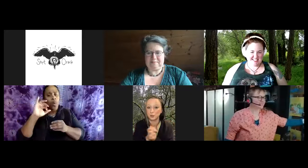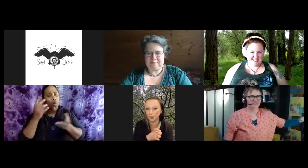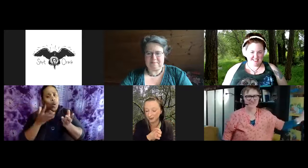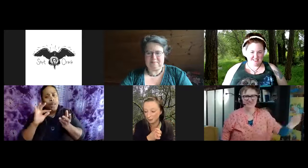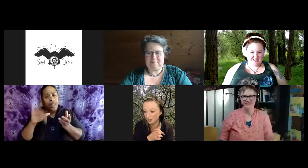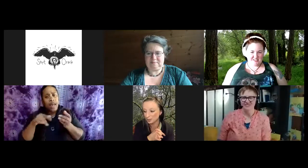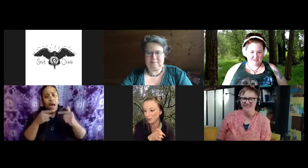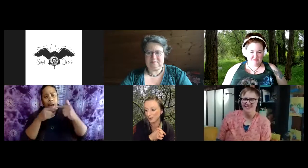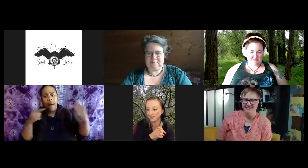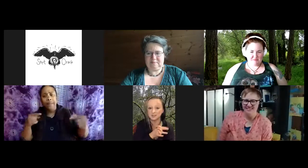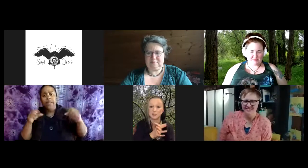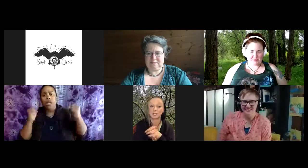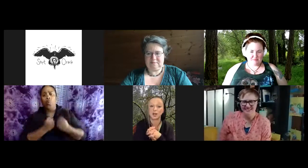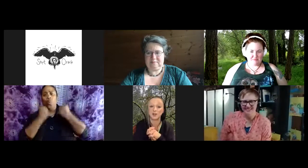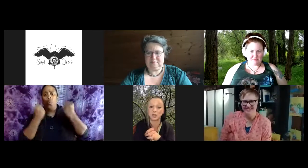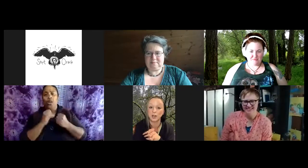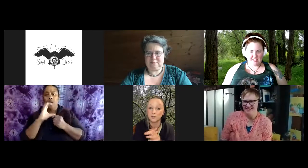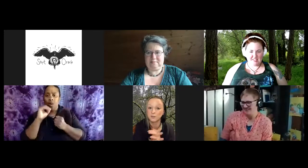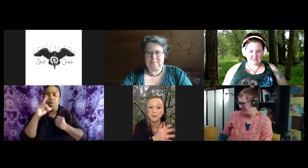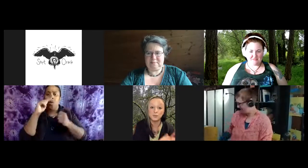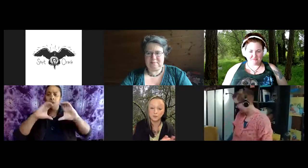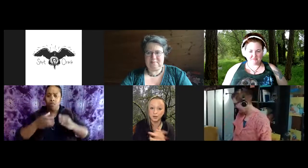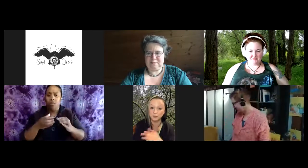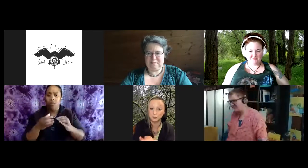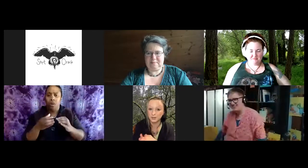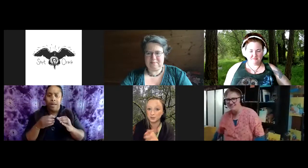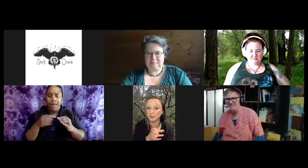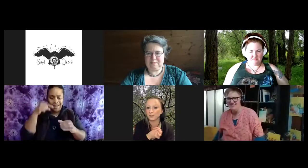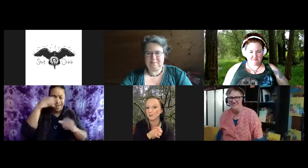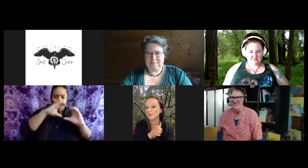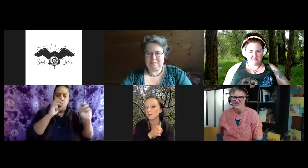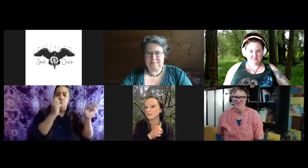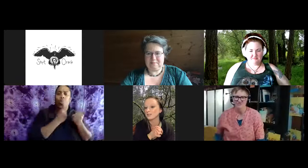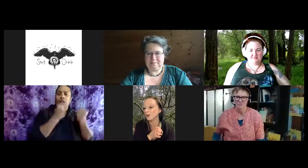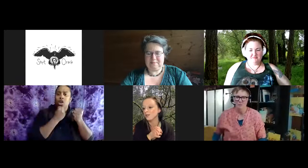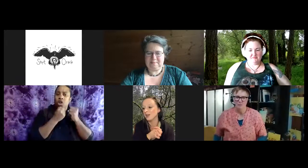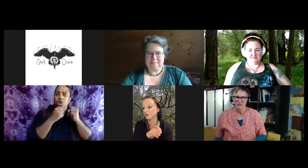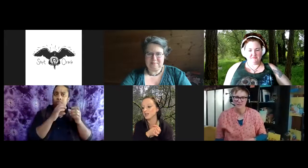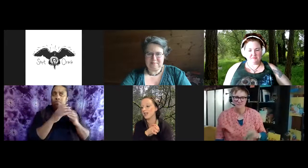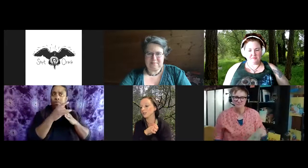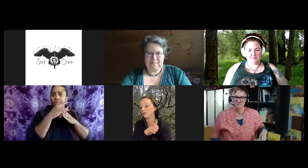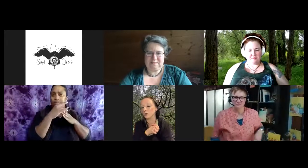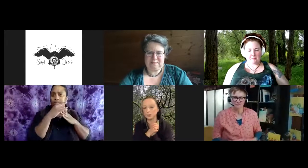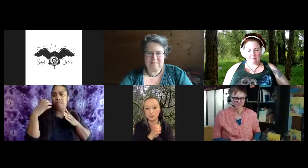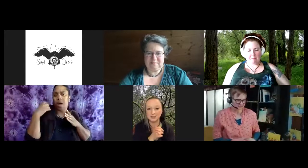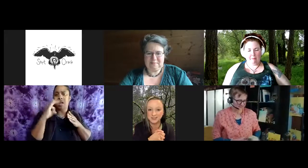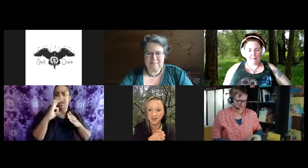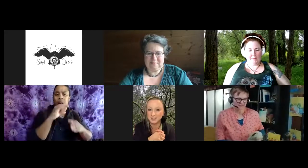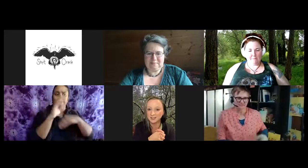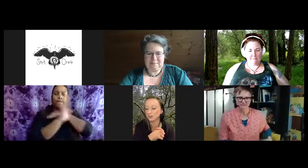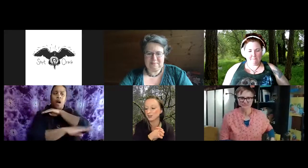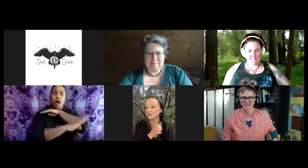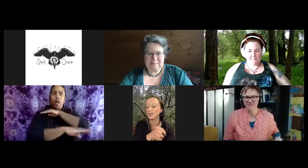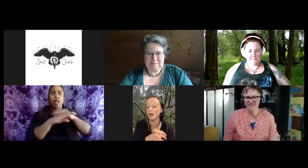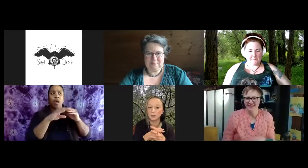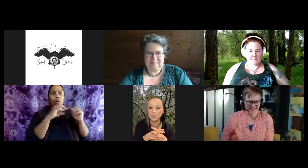winter court, and the winter court is in charge of fall and winter. So they create the cold breeze and the ice,